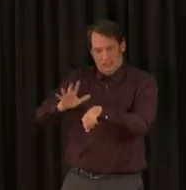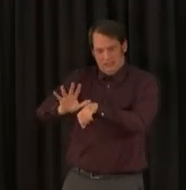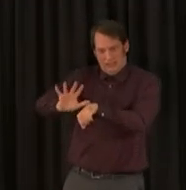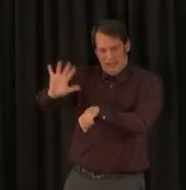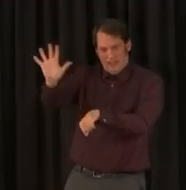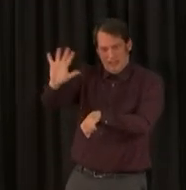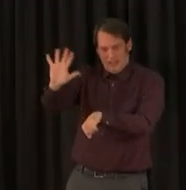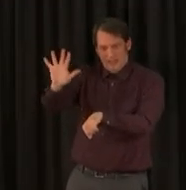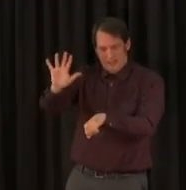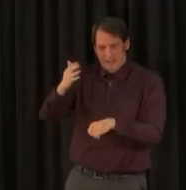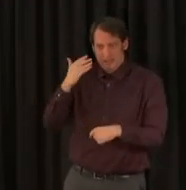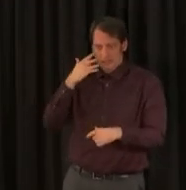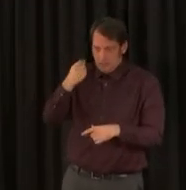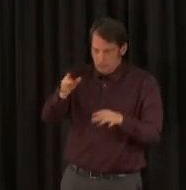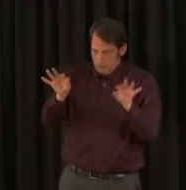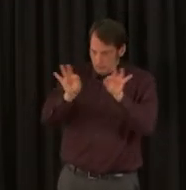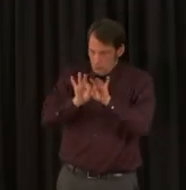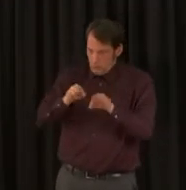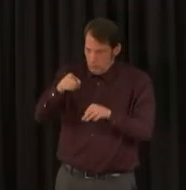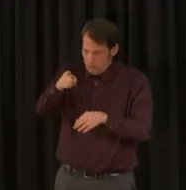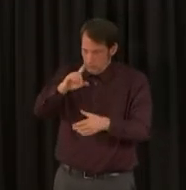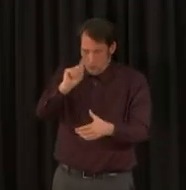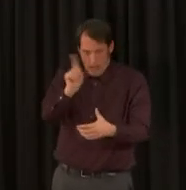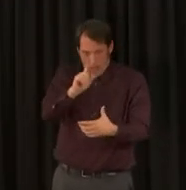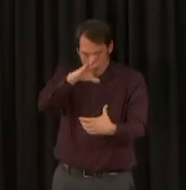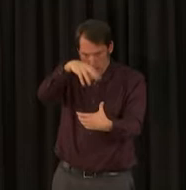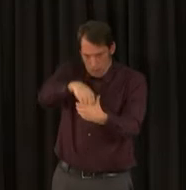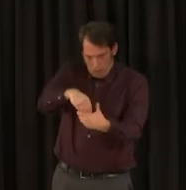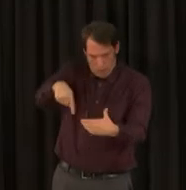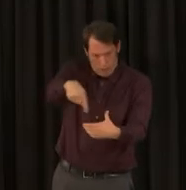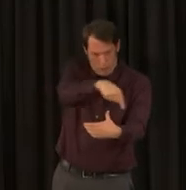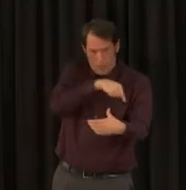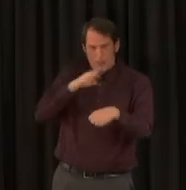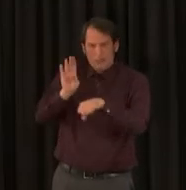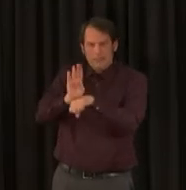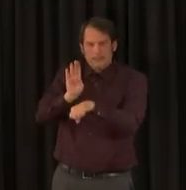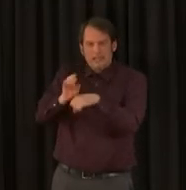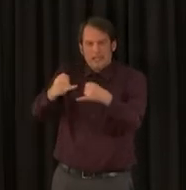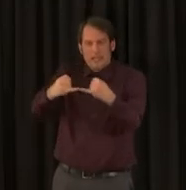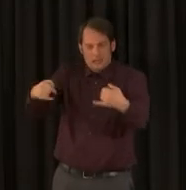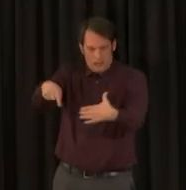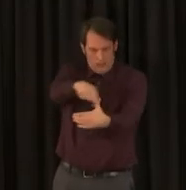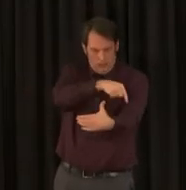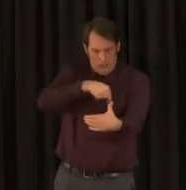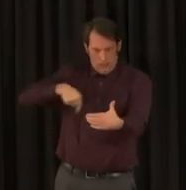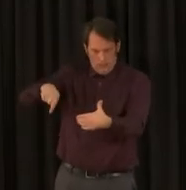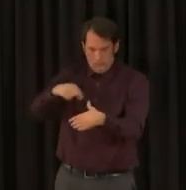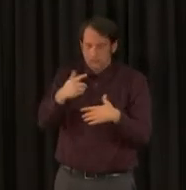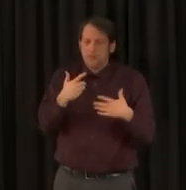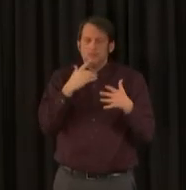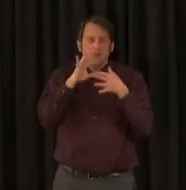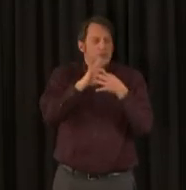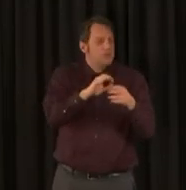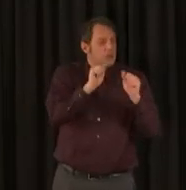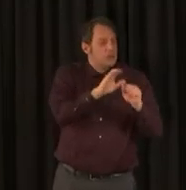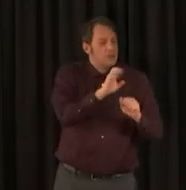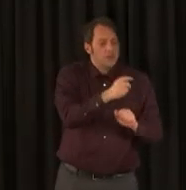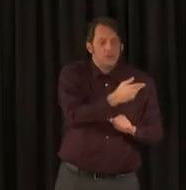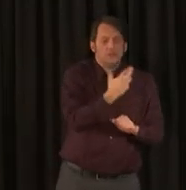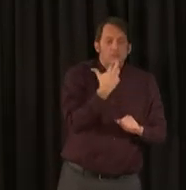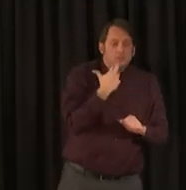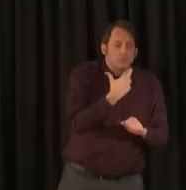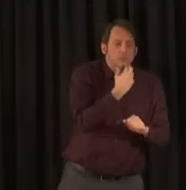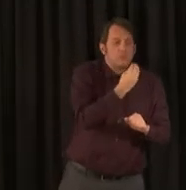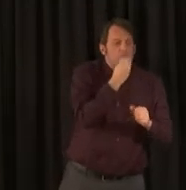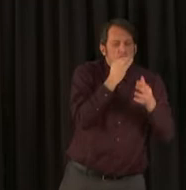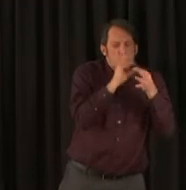downtown bid boundaries. As I mentioned before, it's for food service and non-restaurant retail. And you